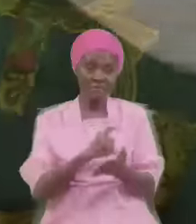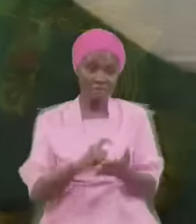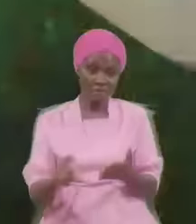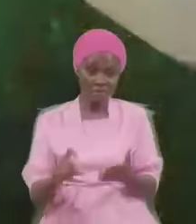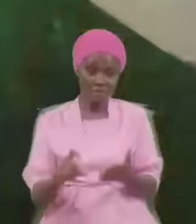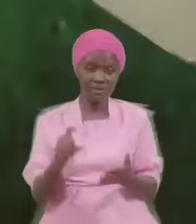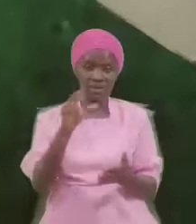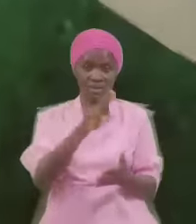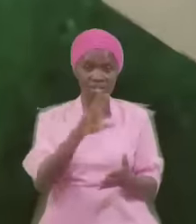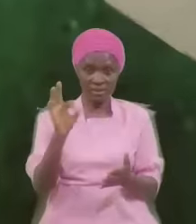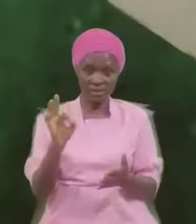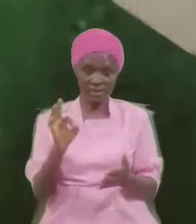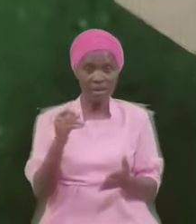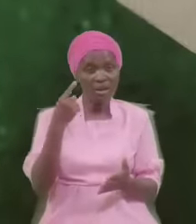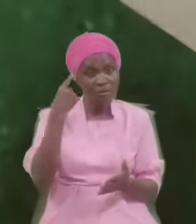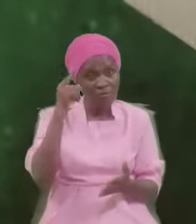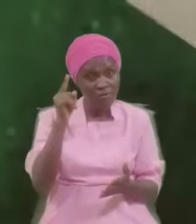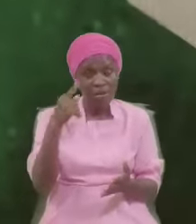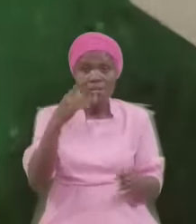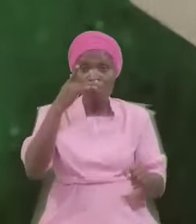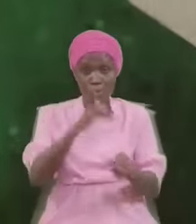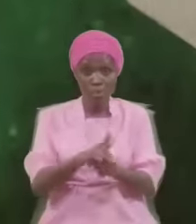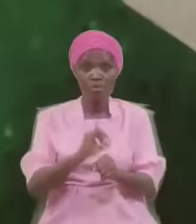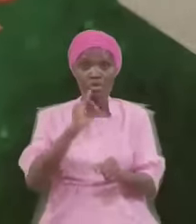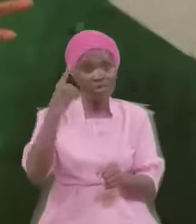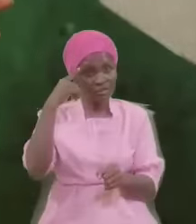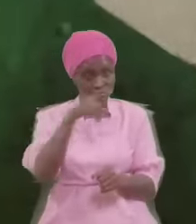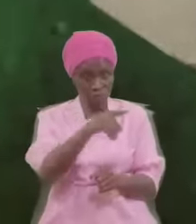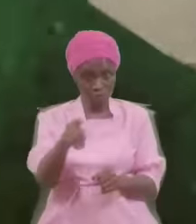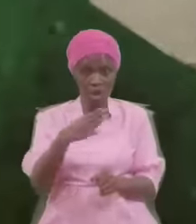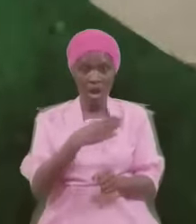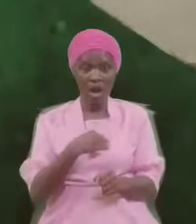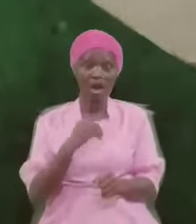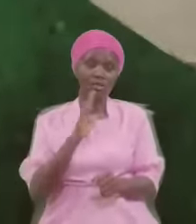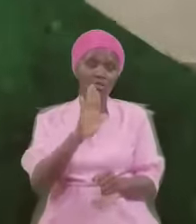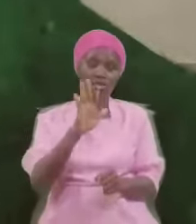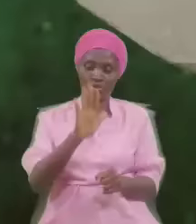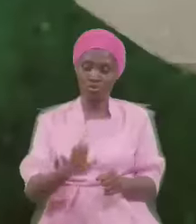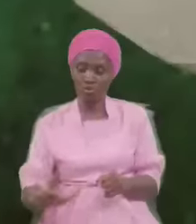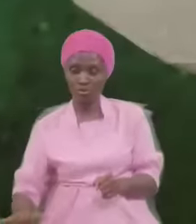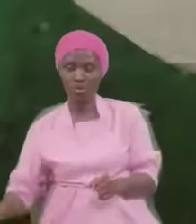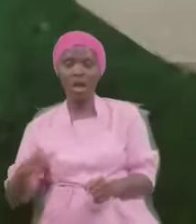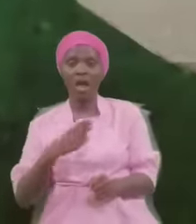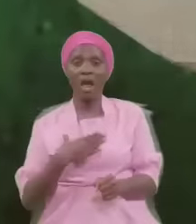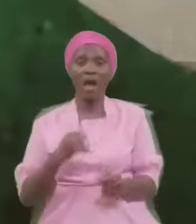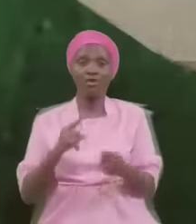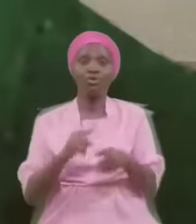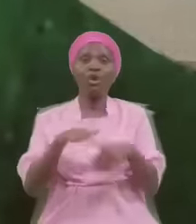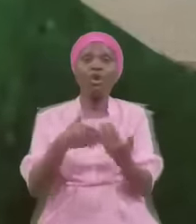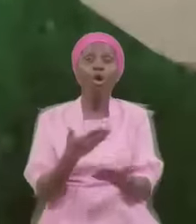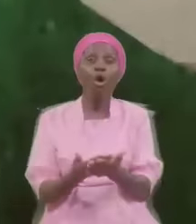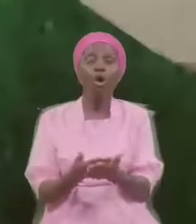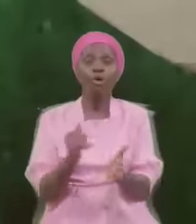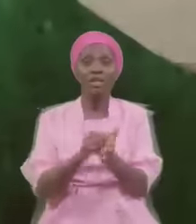Verse 39, for the promise is unto you and to your children and to all that are far